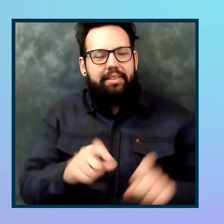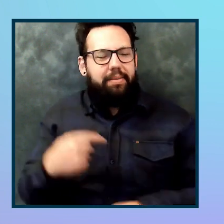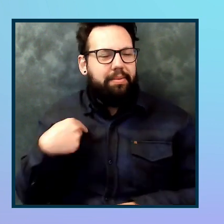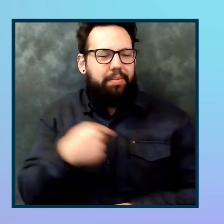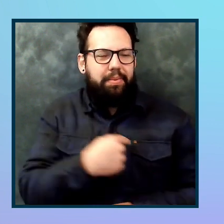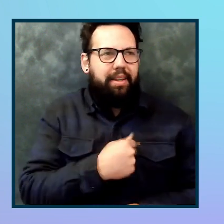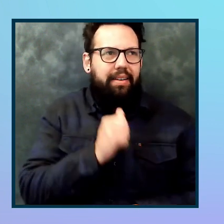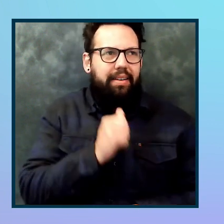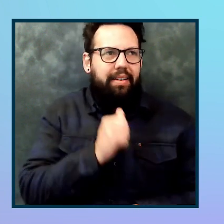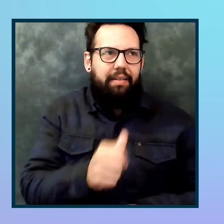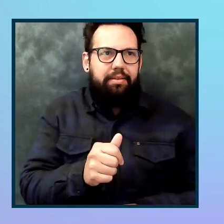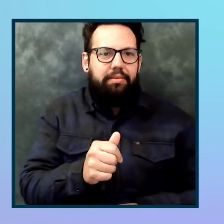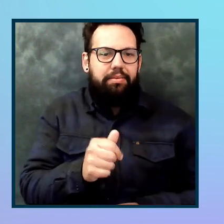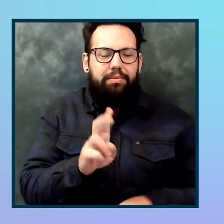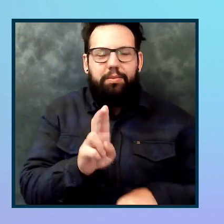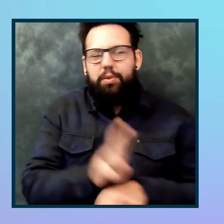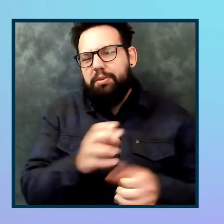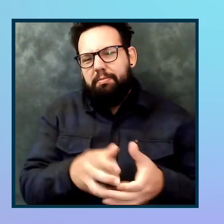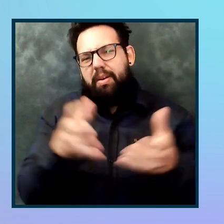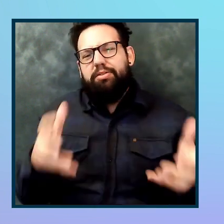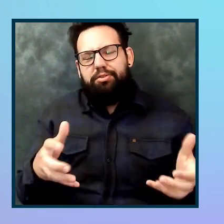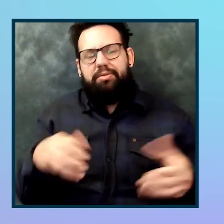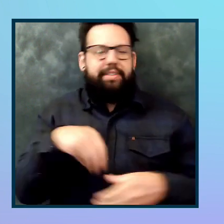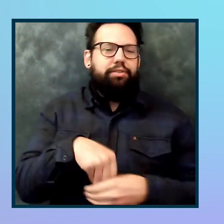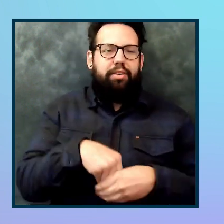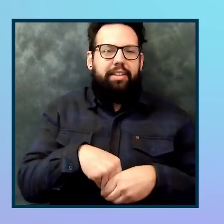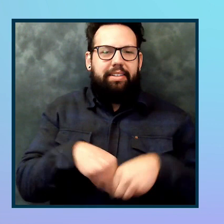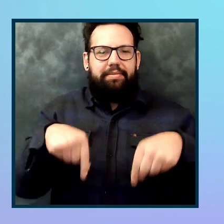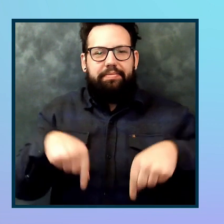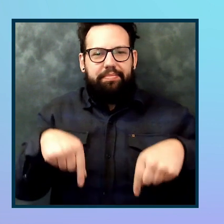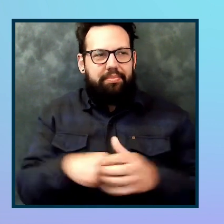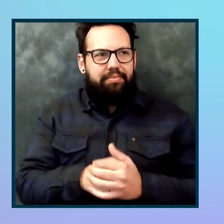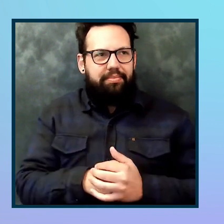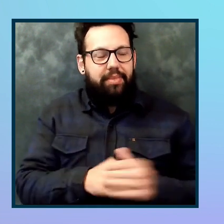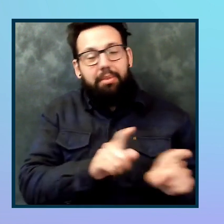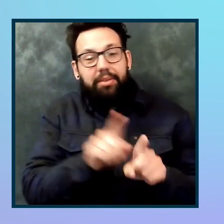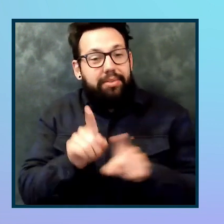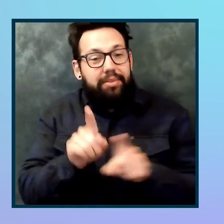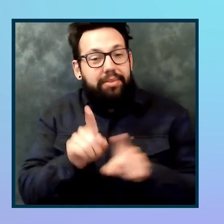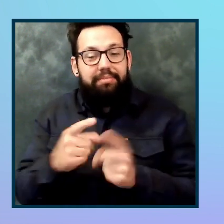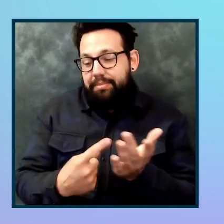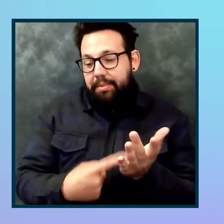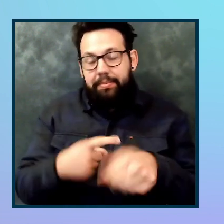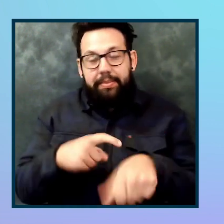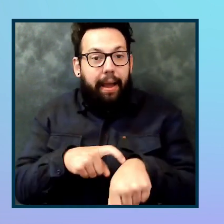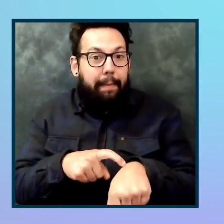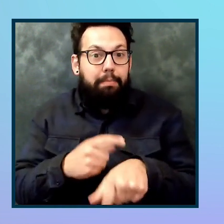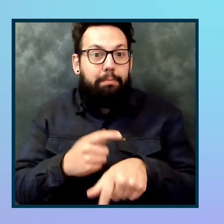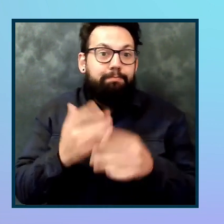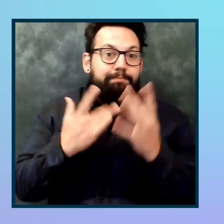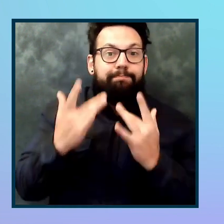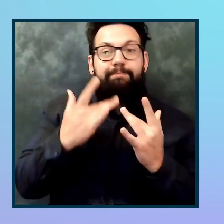much internally. Unfortunately, the fact is that we don't really get the amount of time that we would like to go through all the accessibility